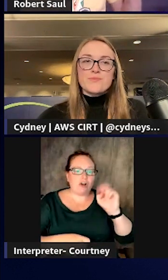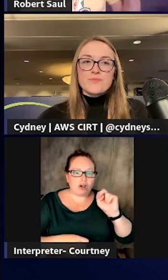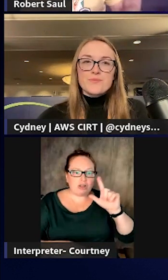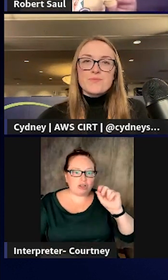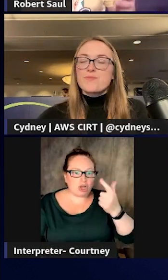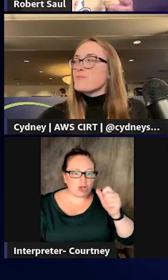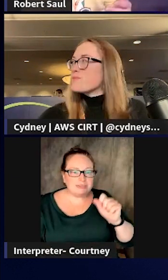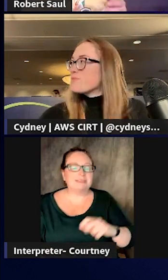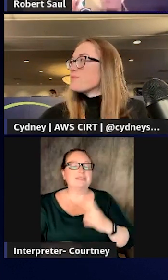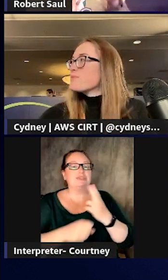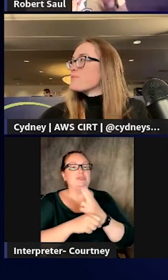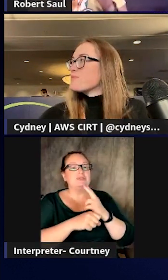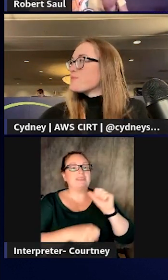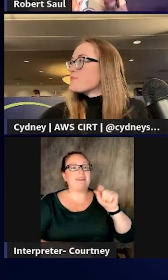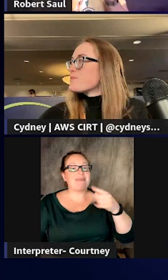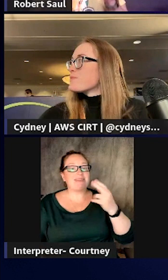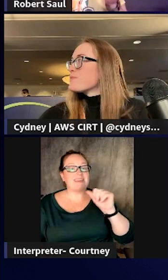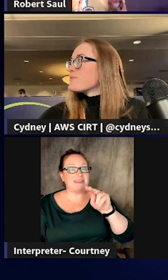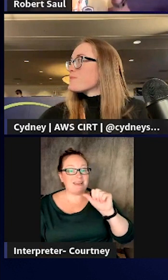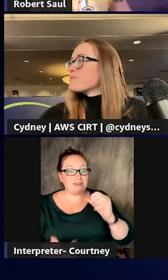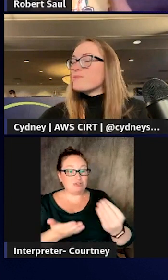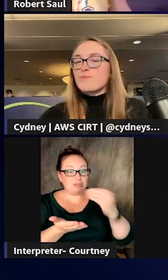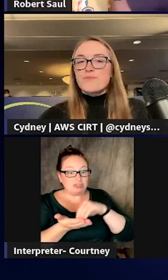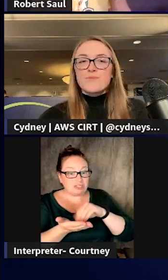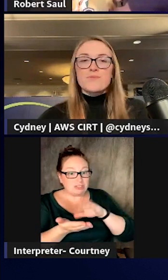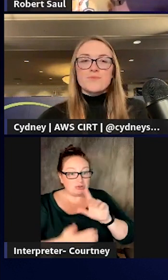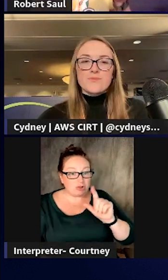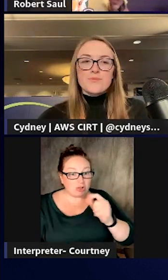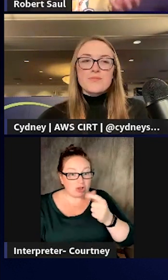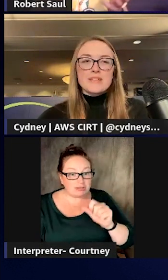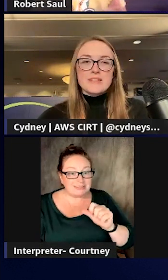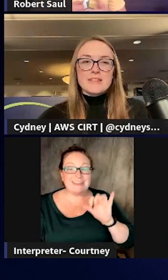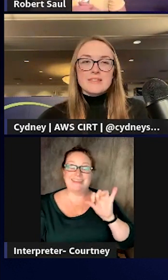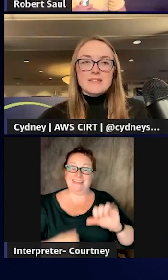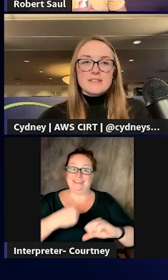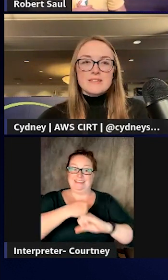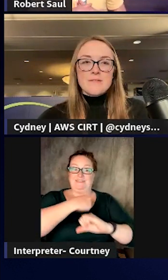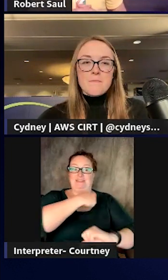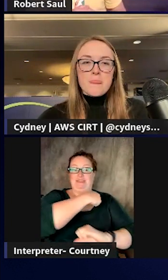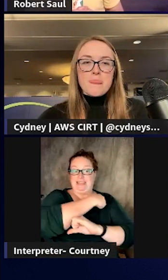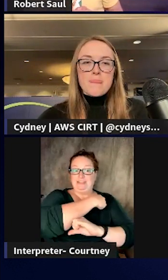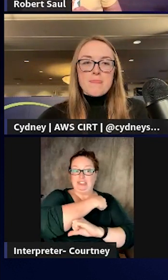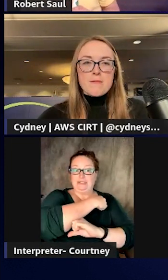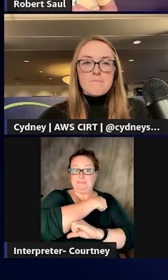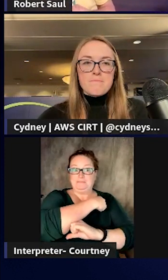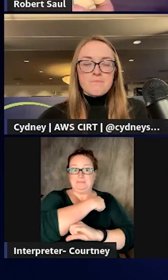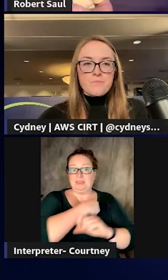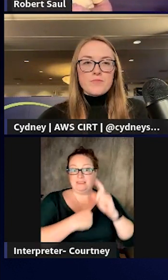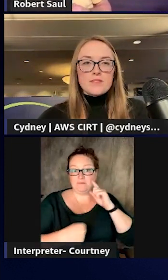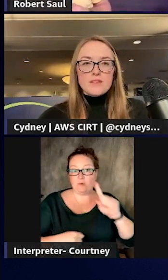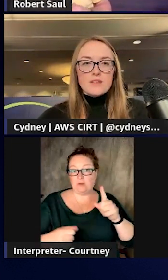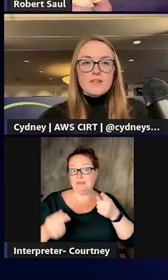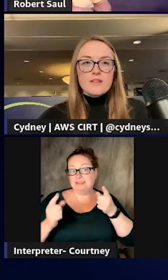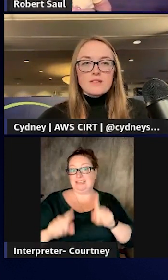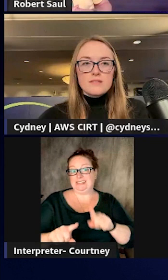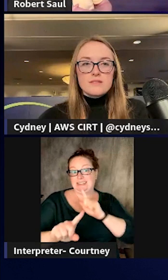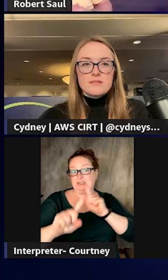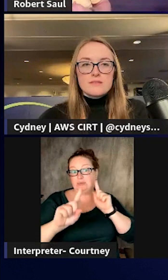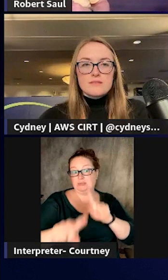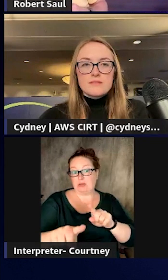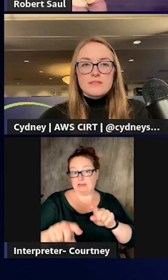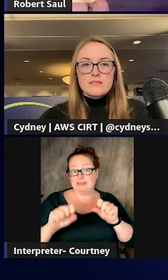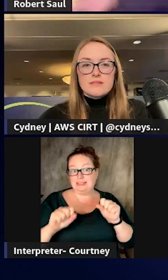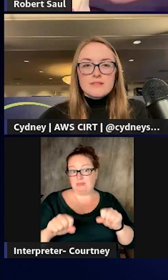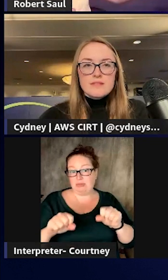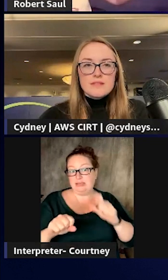to ingest your logs, and there is the foundational elements of incident response capability